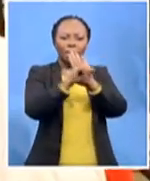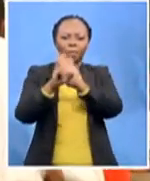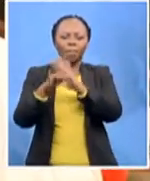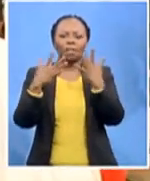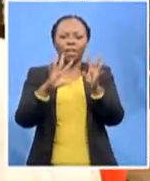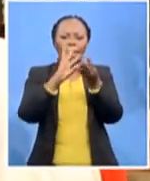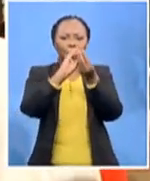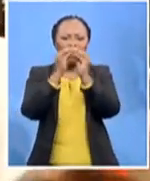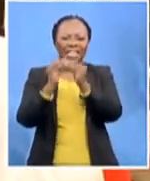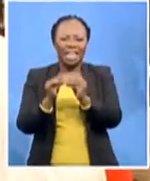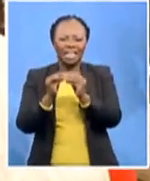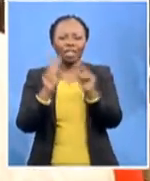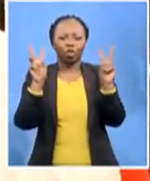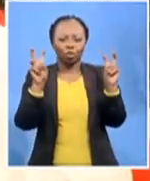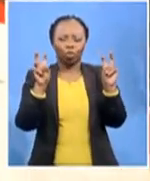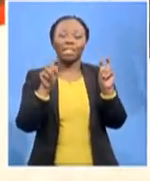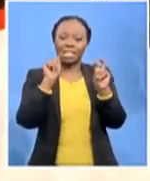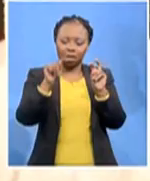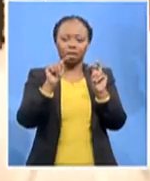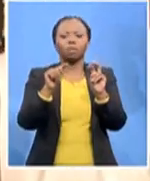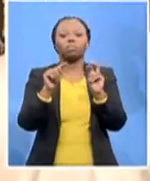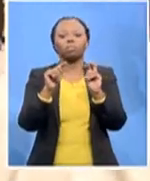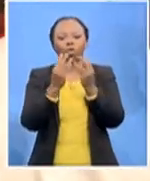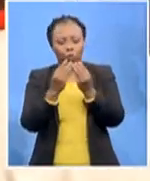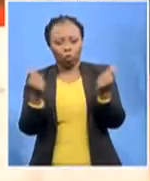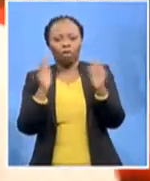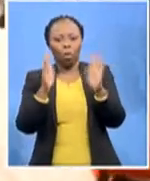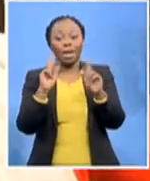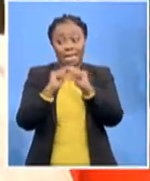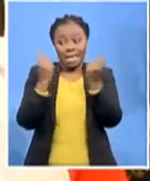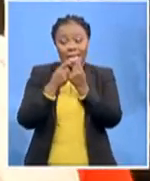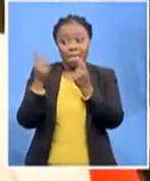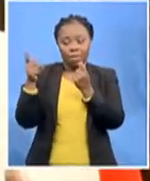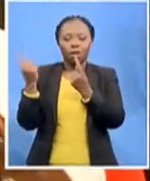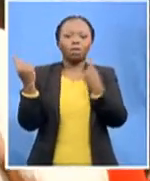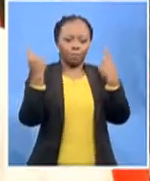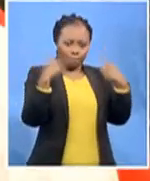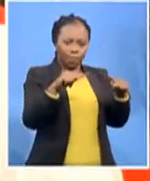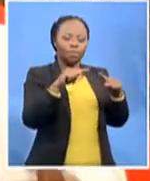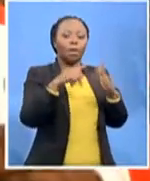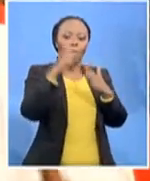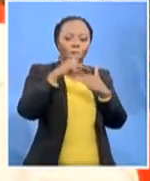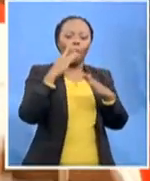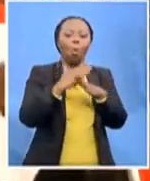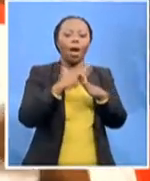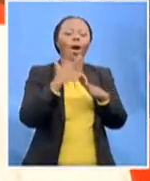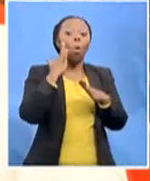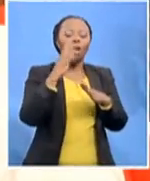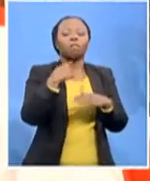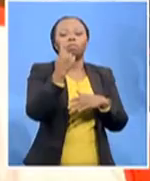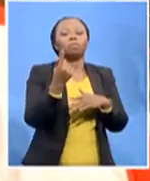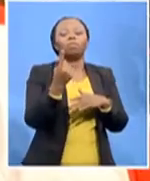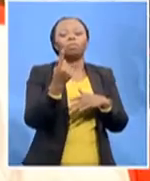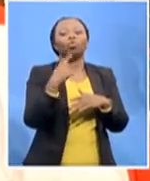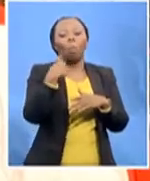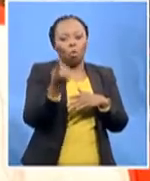with. I introduce the team that will be working on that particular project as from tomorrow. So the electricity will be installed as from